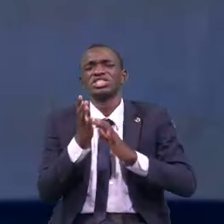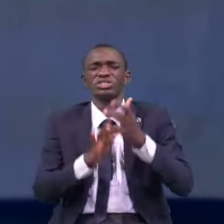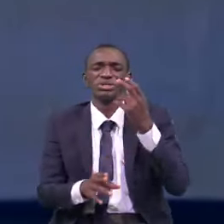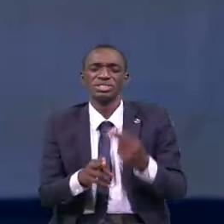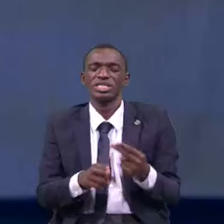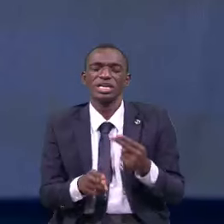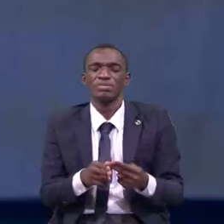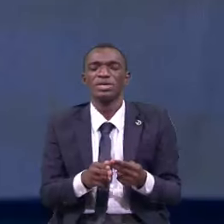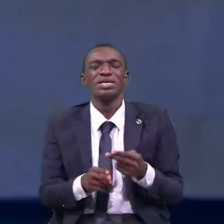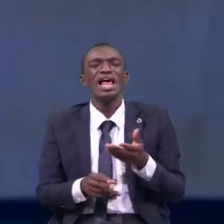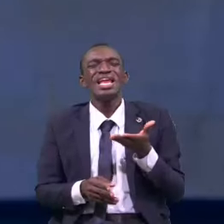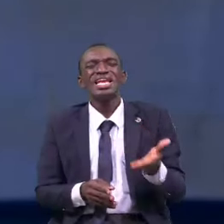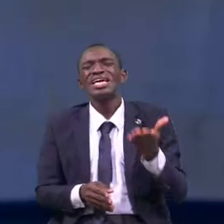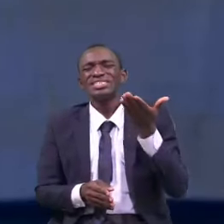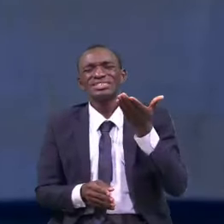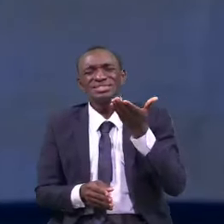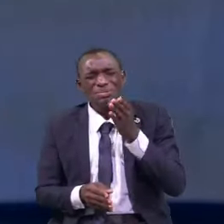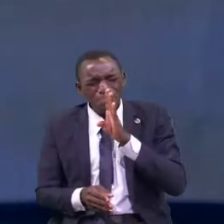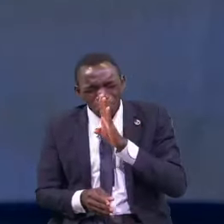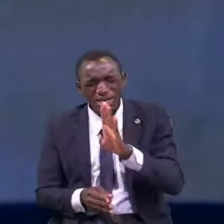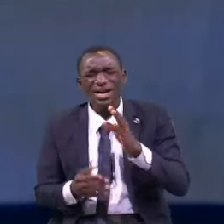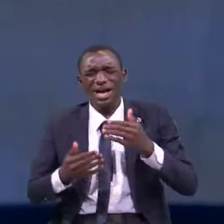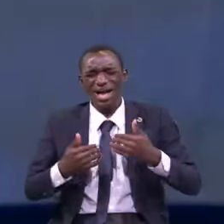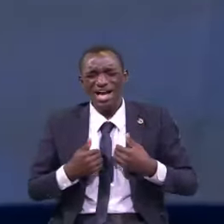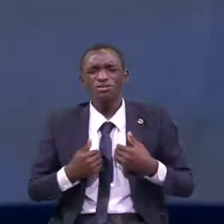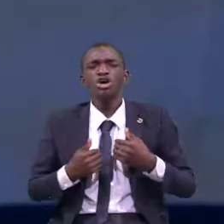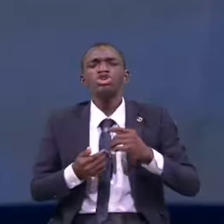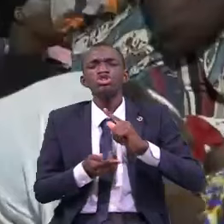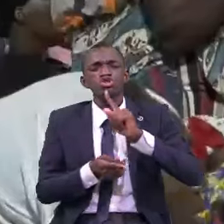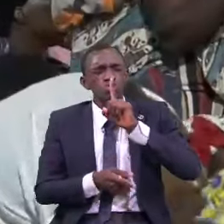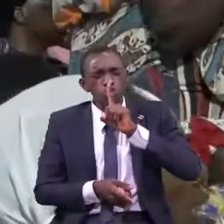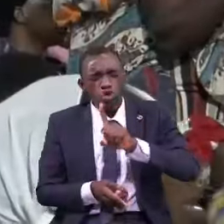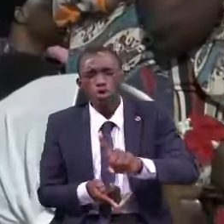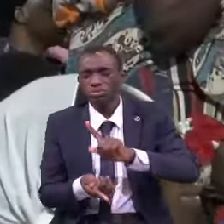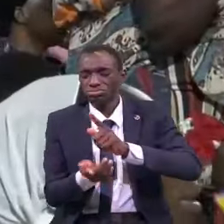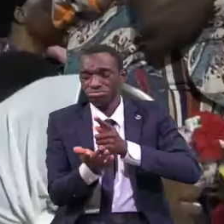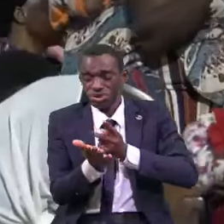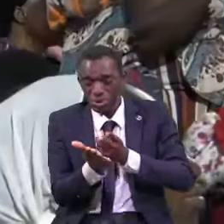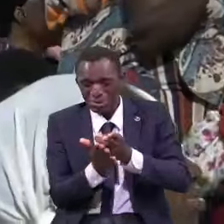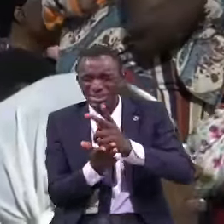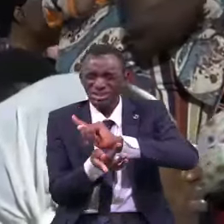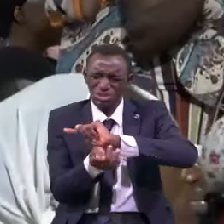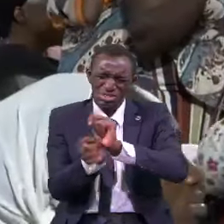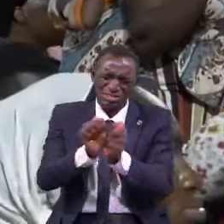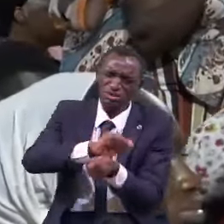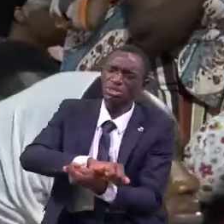Let there be true transformation in their lives now in Jesus' name.